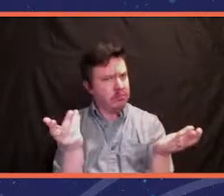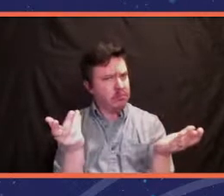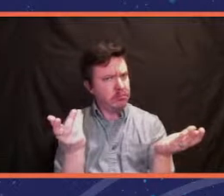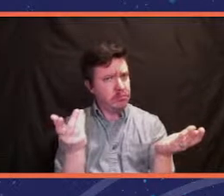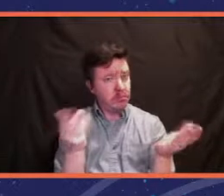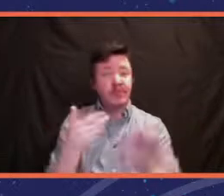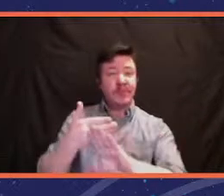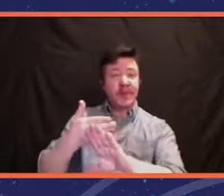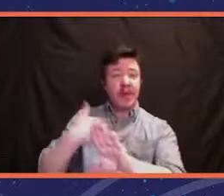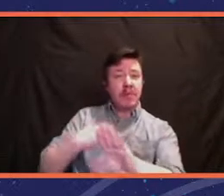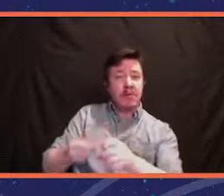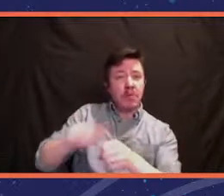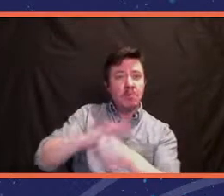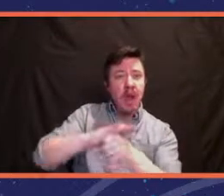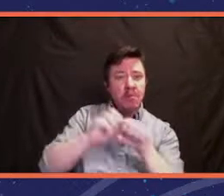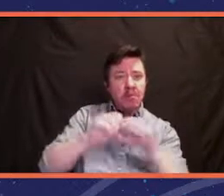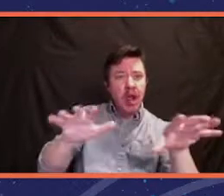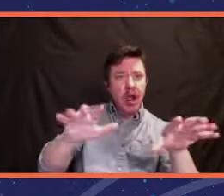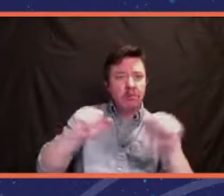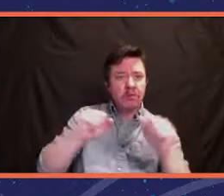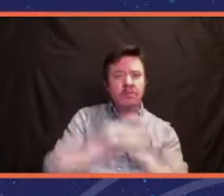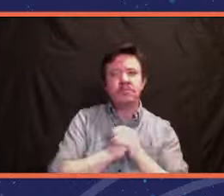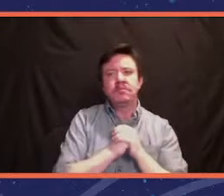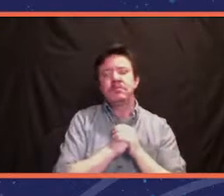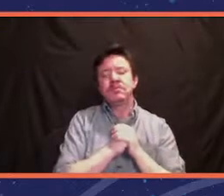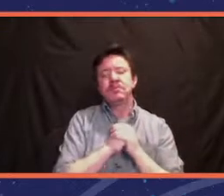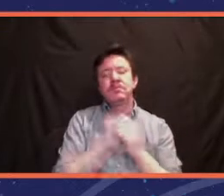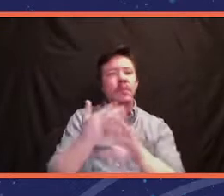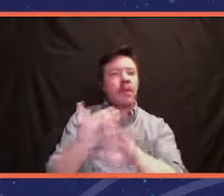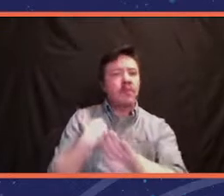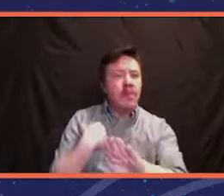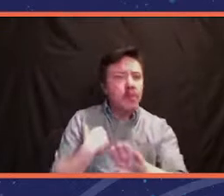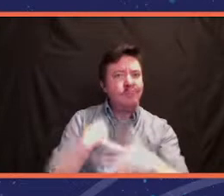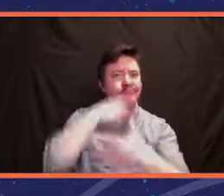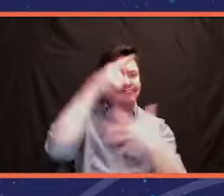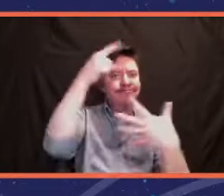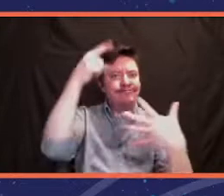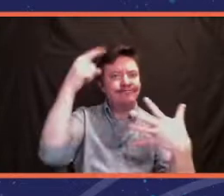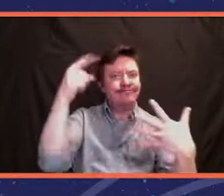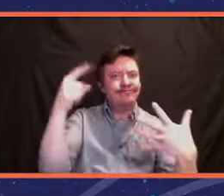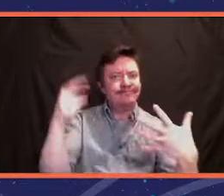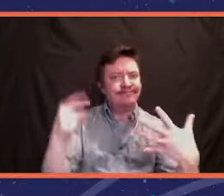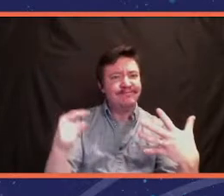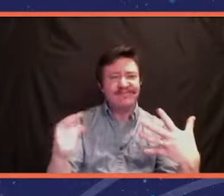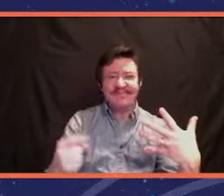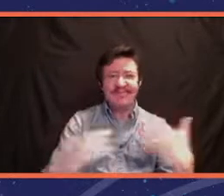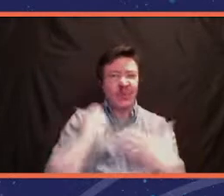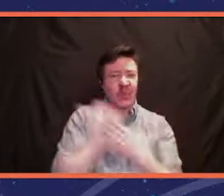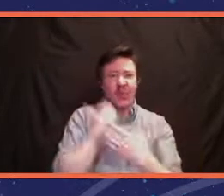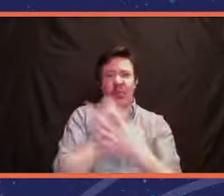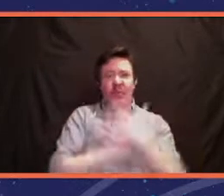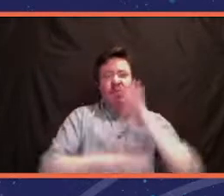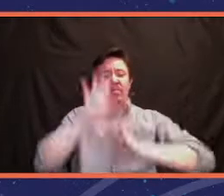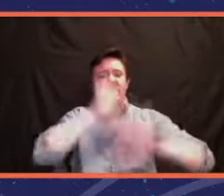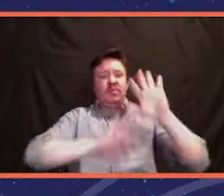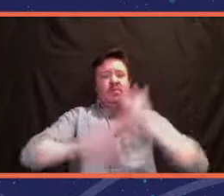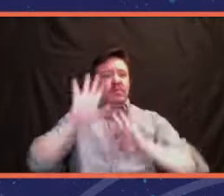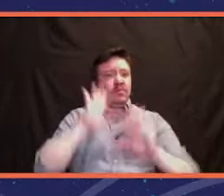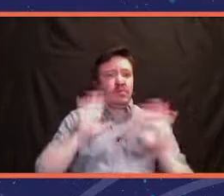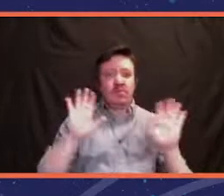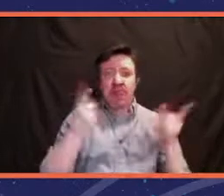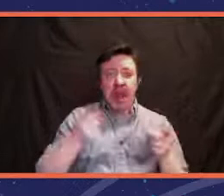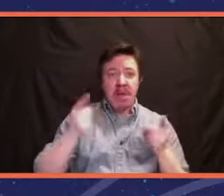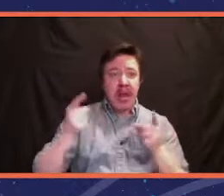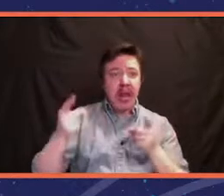pandemic and before all this unprecedented time is what we call them now, there's so many